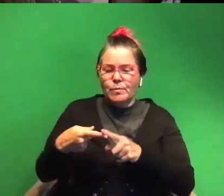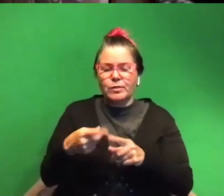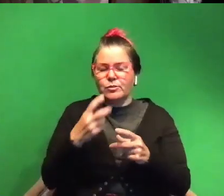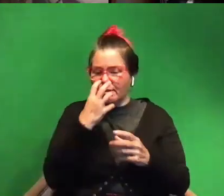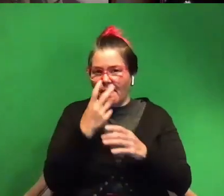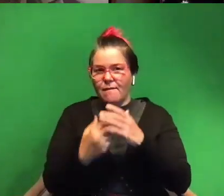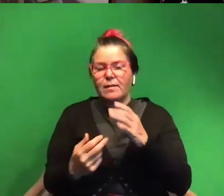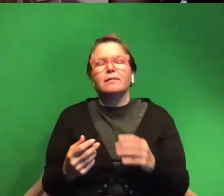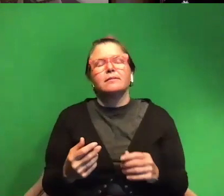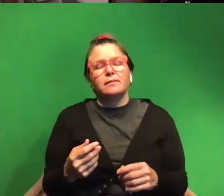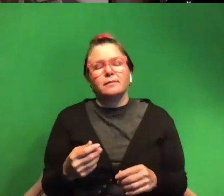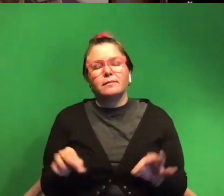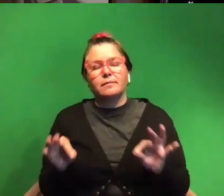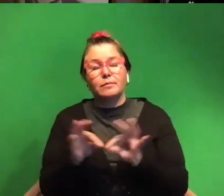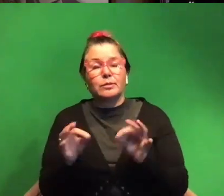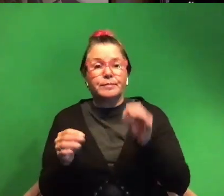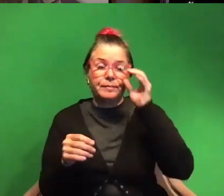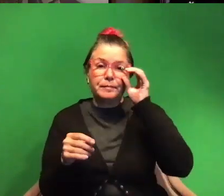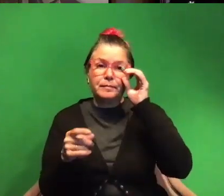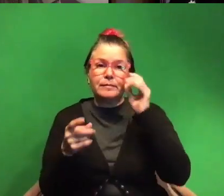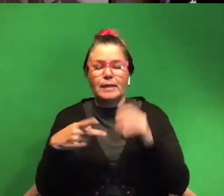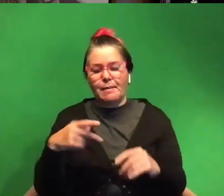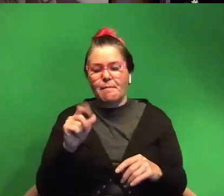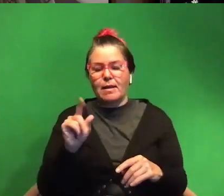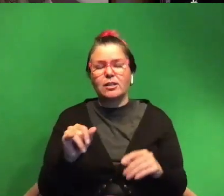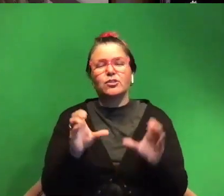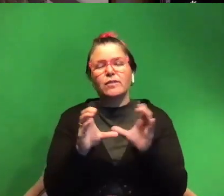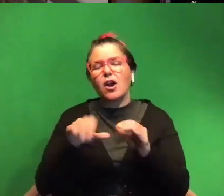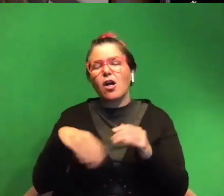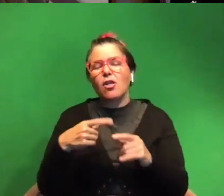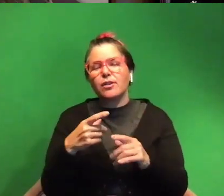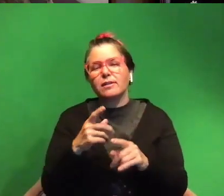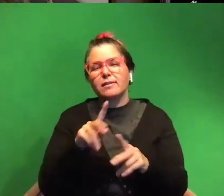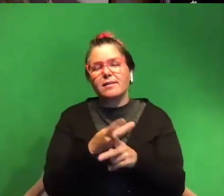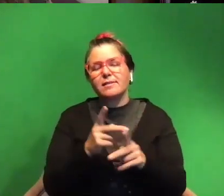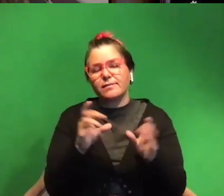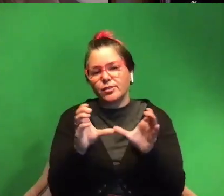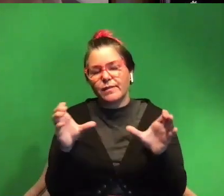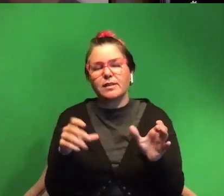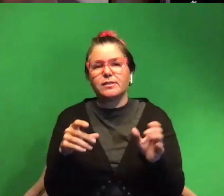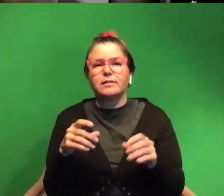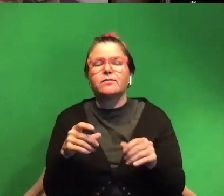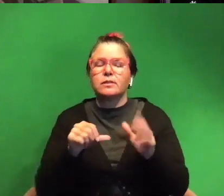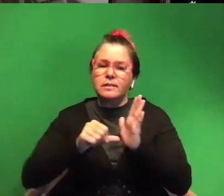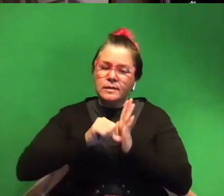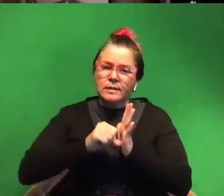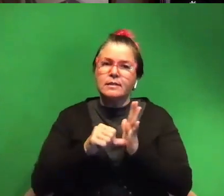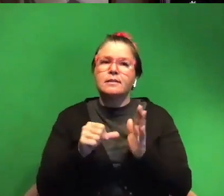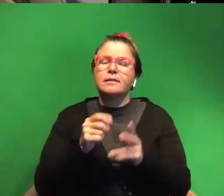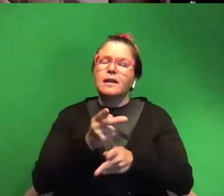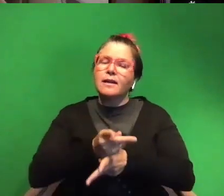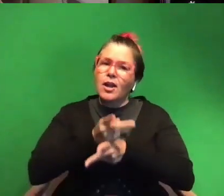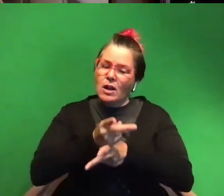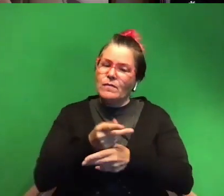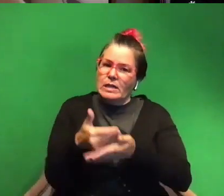why oftentimes during your PADI certification or other diving certifications, they really emphasize being really cautious